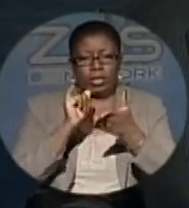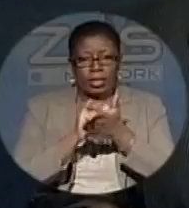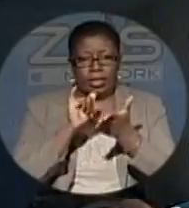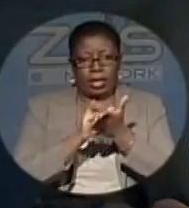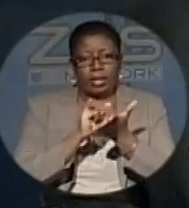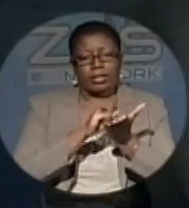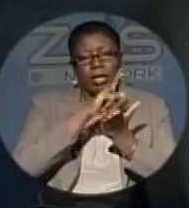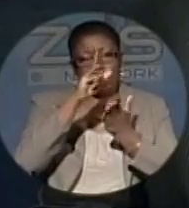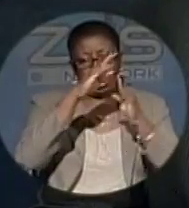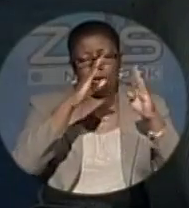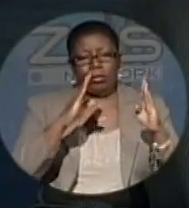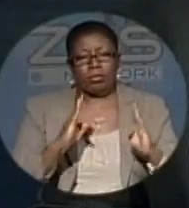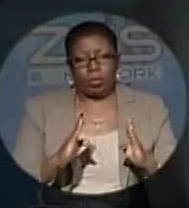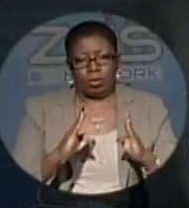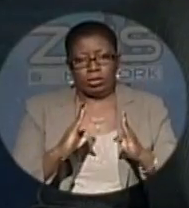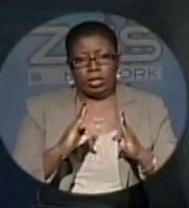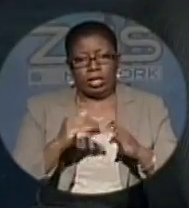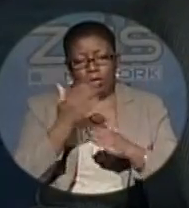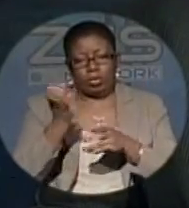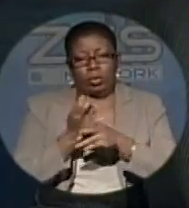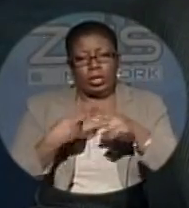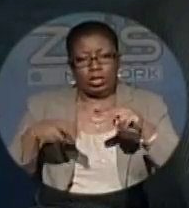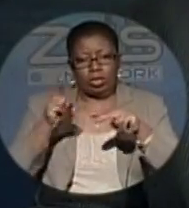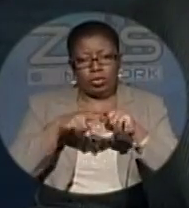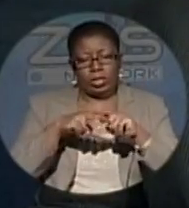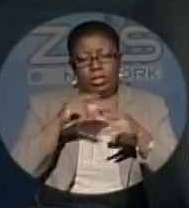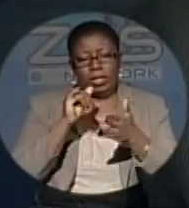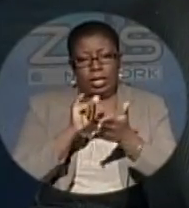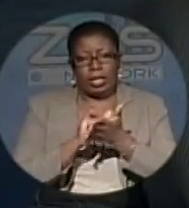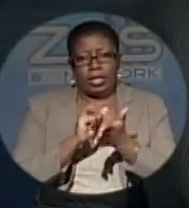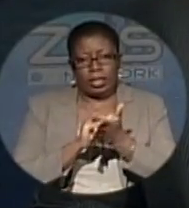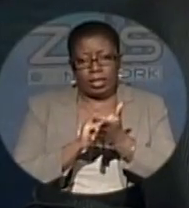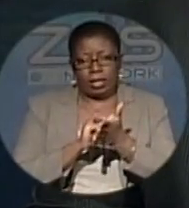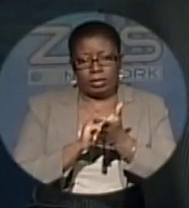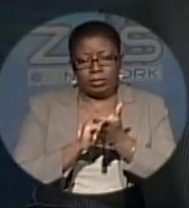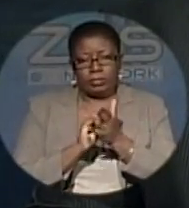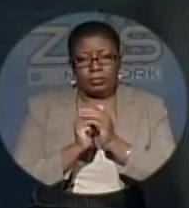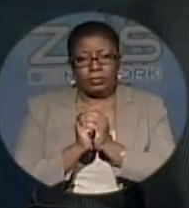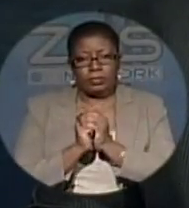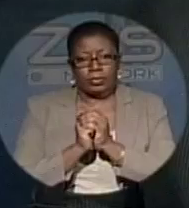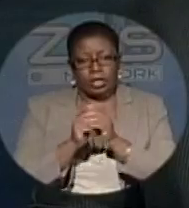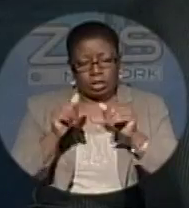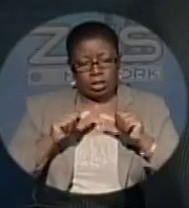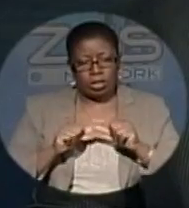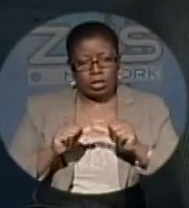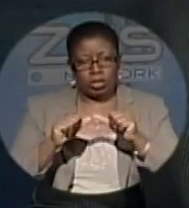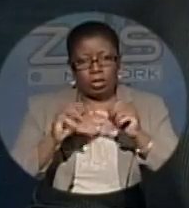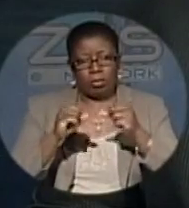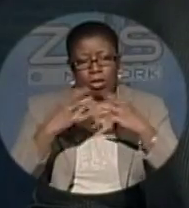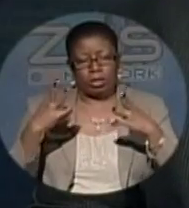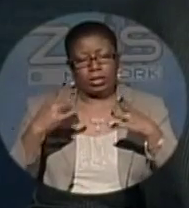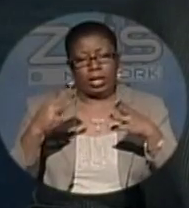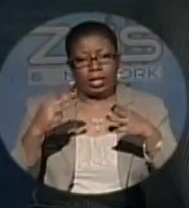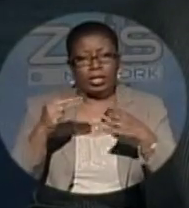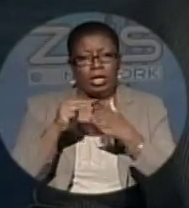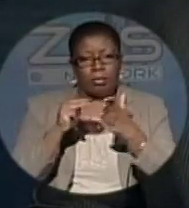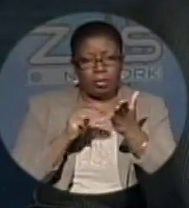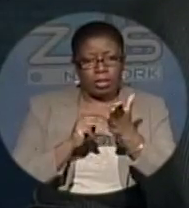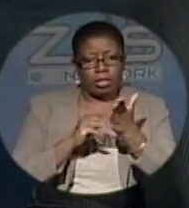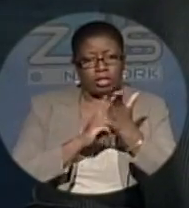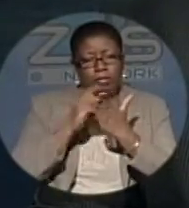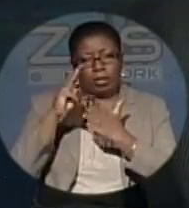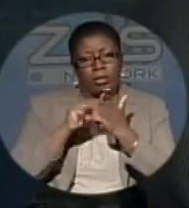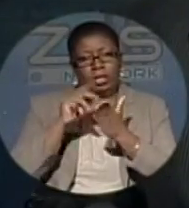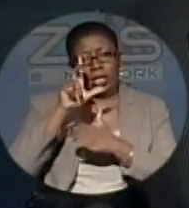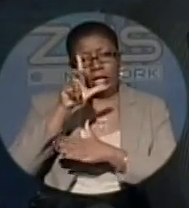to increase that figure to 5.8 million by 2025. With the ongoing multi-million-dollar redevelopment of